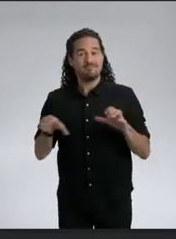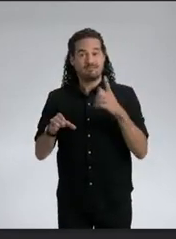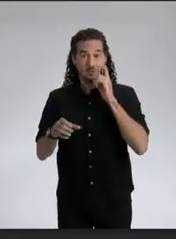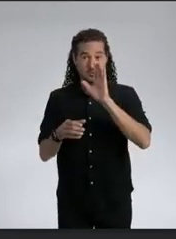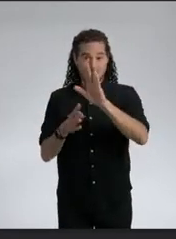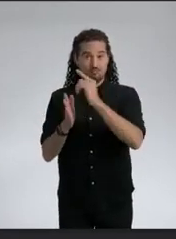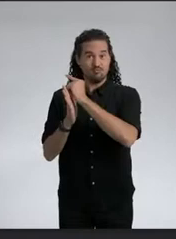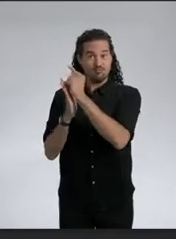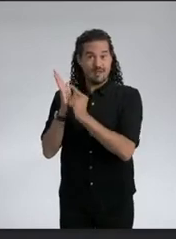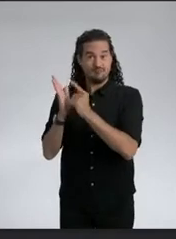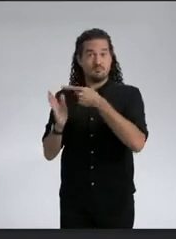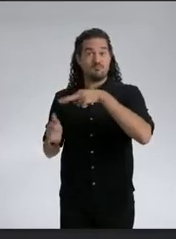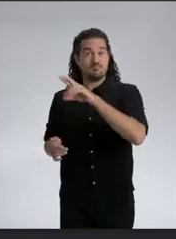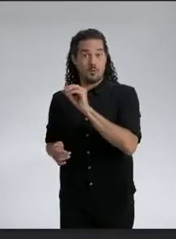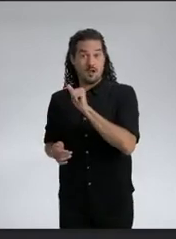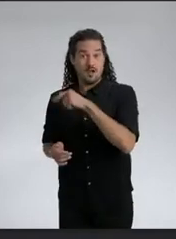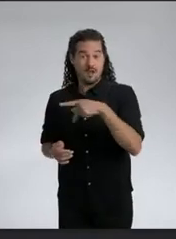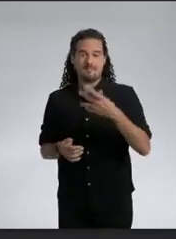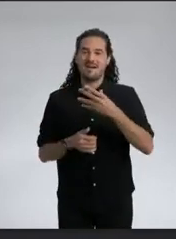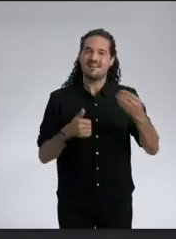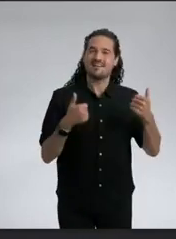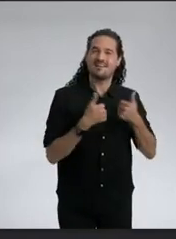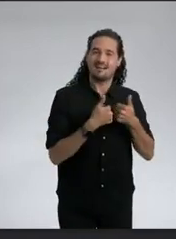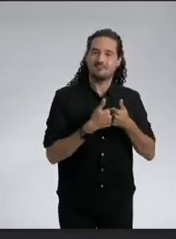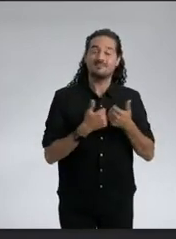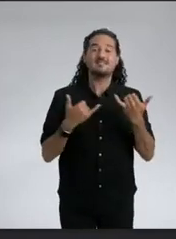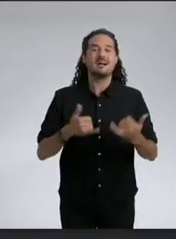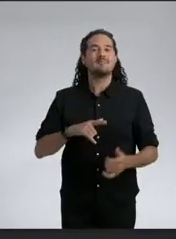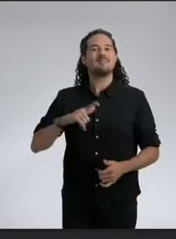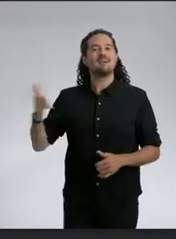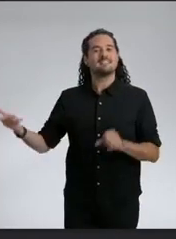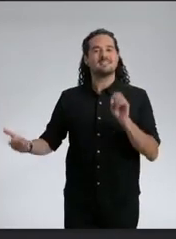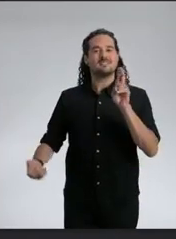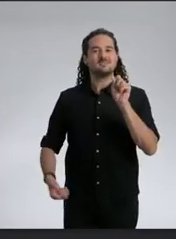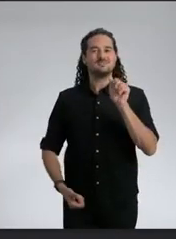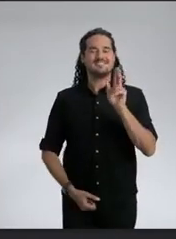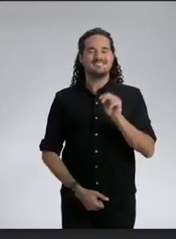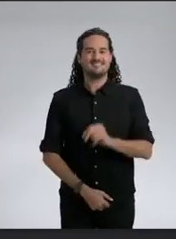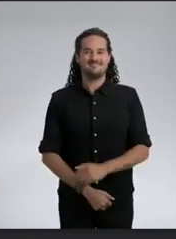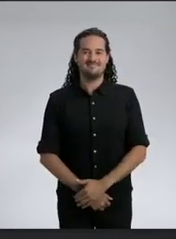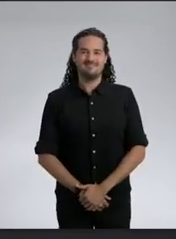apps and games. And now back to you, Susan.